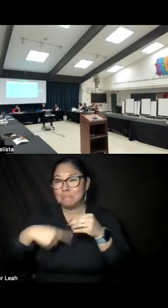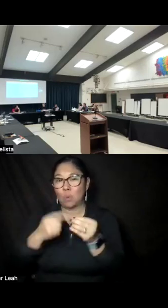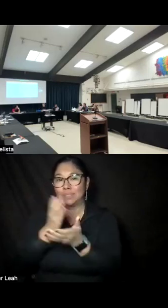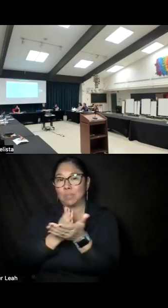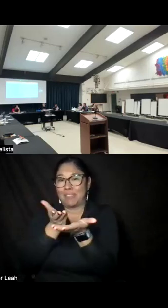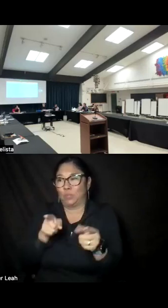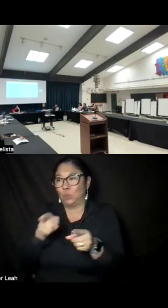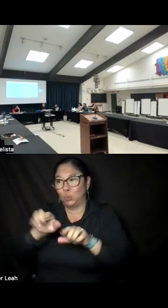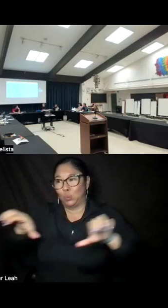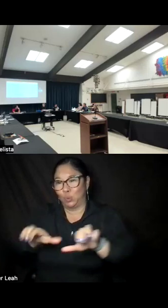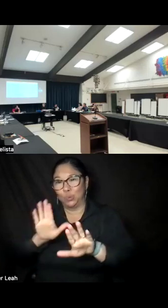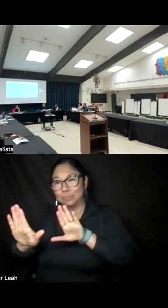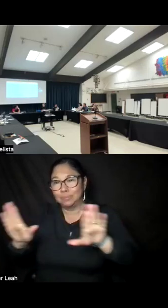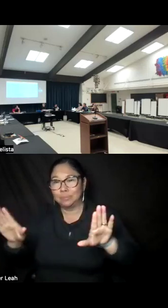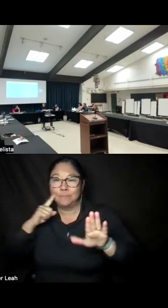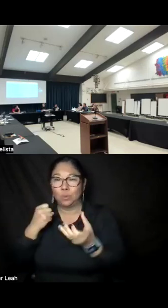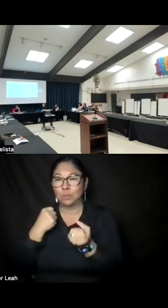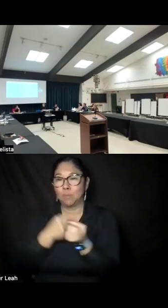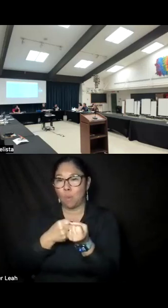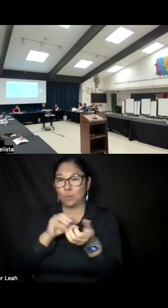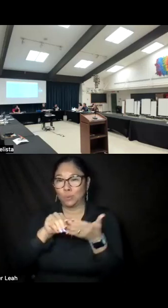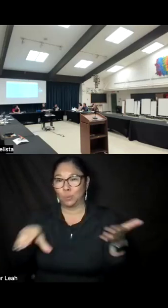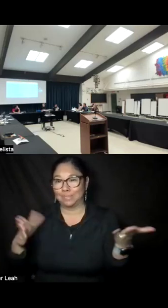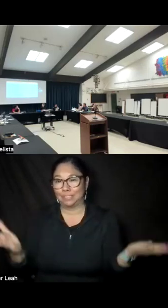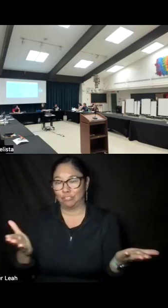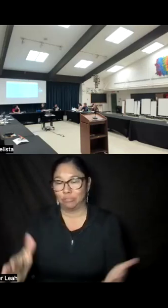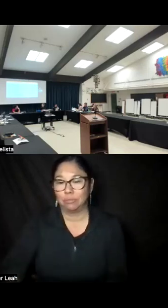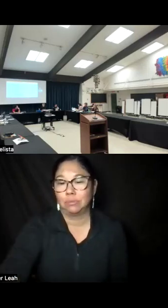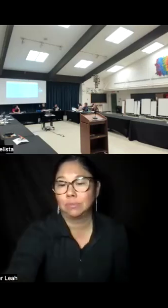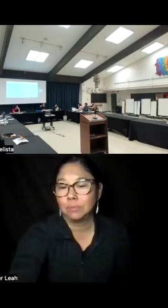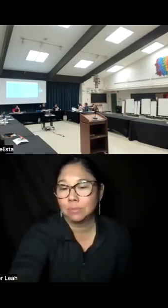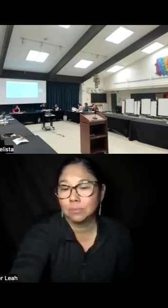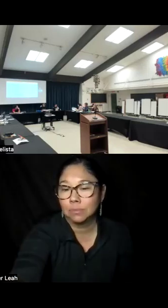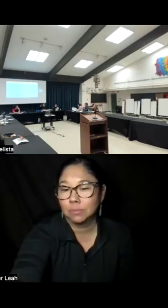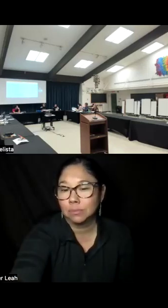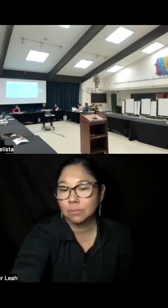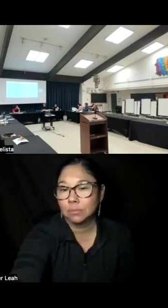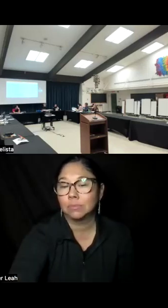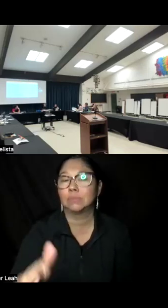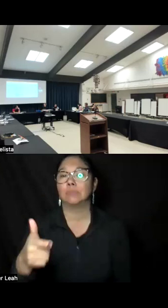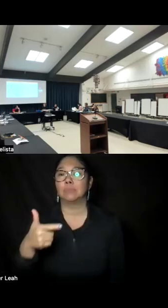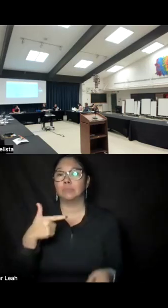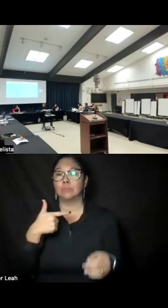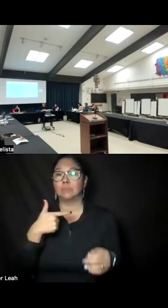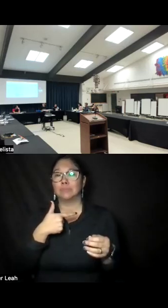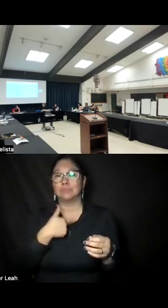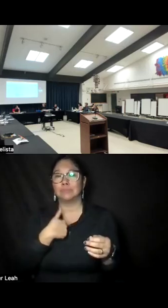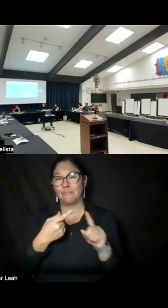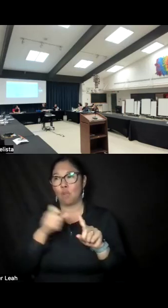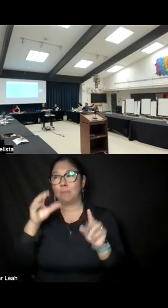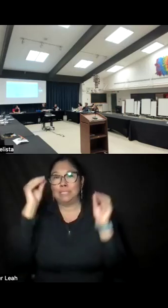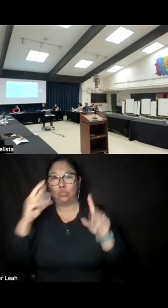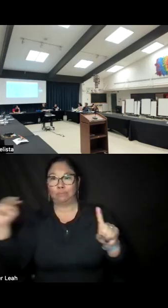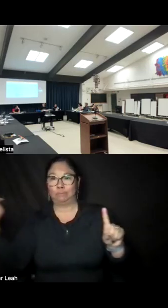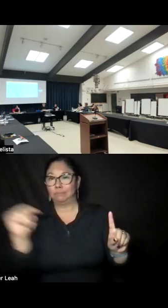do to support our students. I know it's helpful to always be refreshed as a teacher